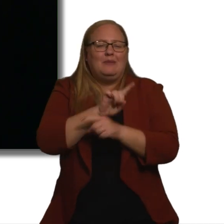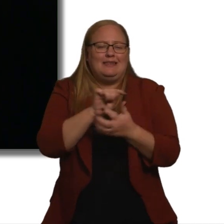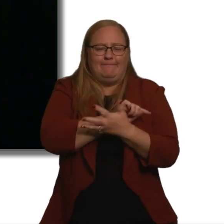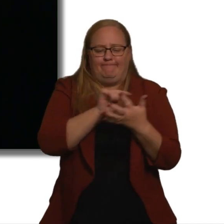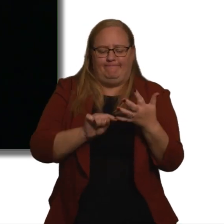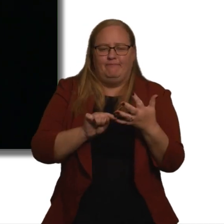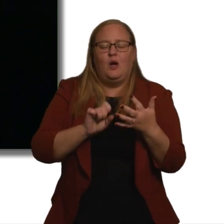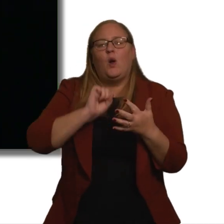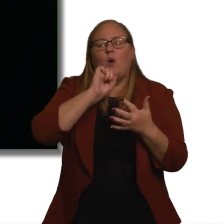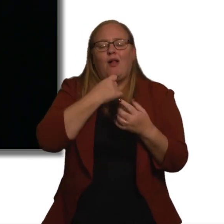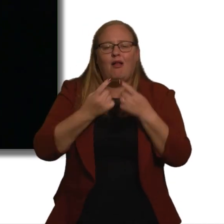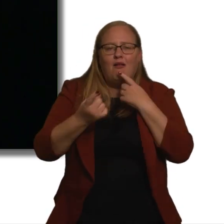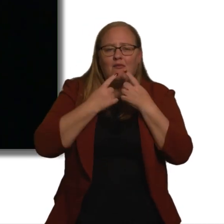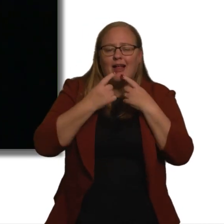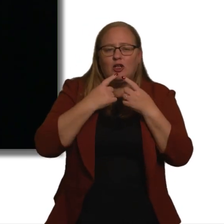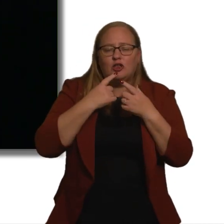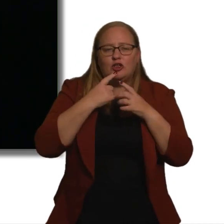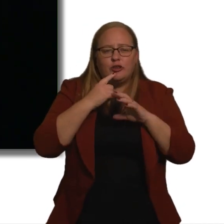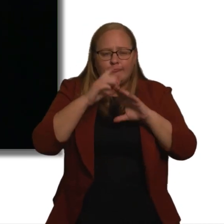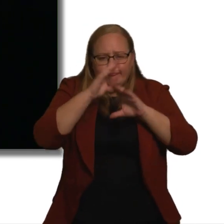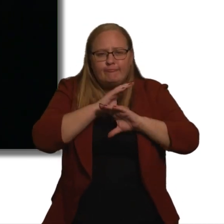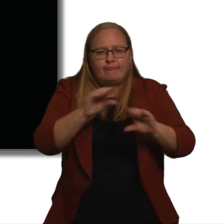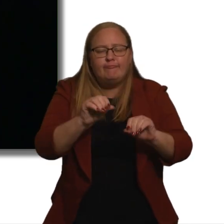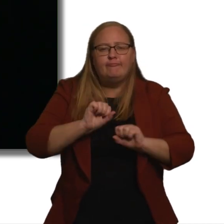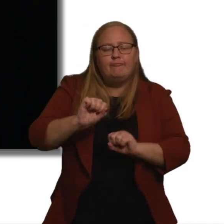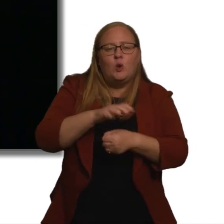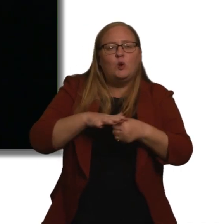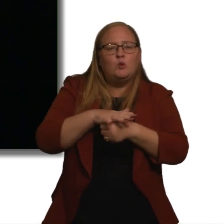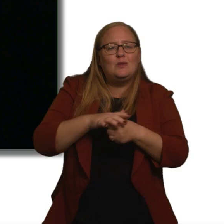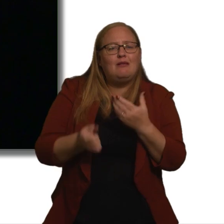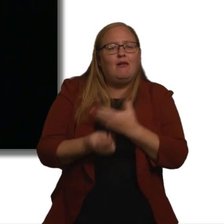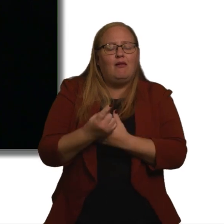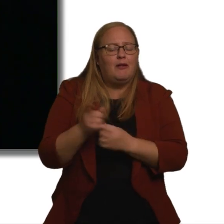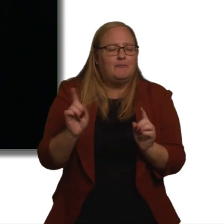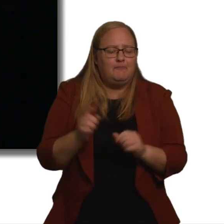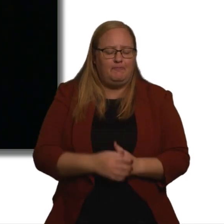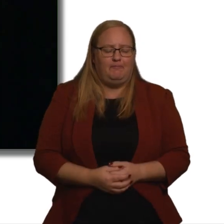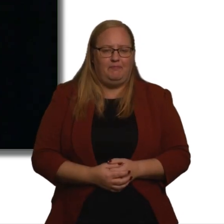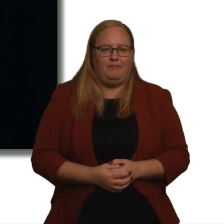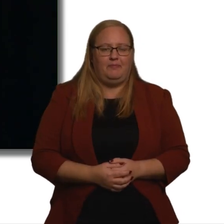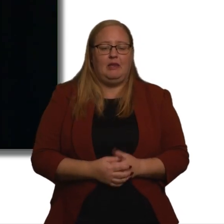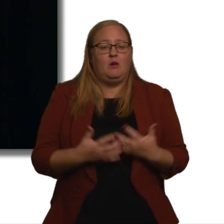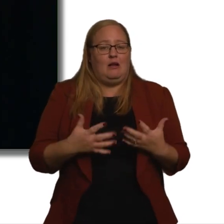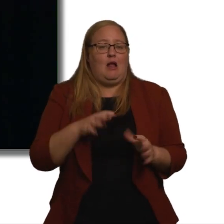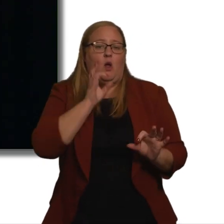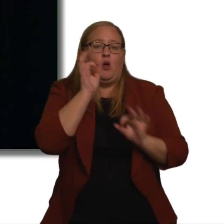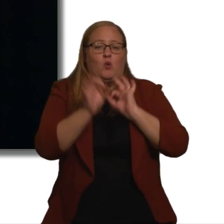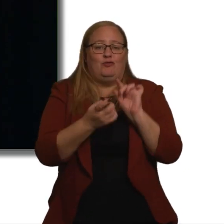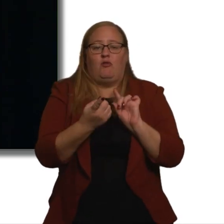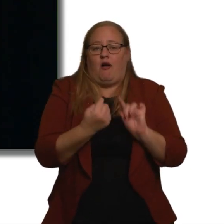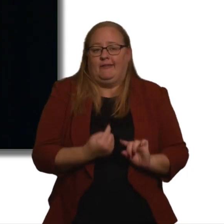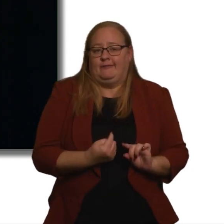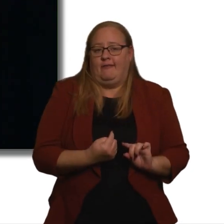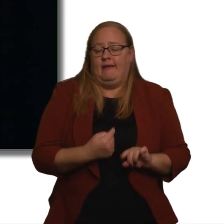sharing lots more of what's been going on in your local community. So we're now coming to the question and answer